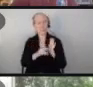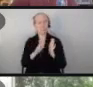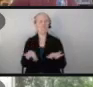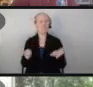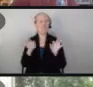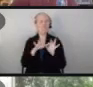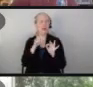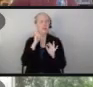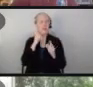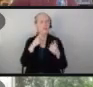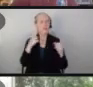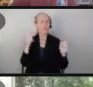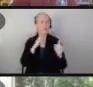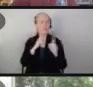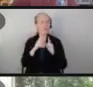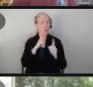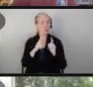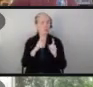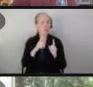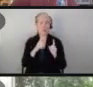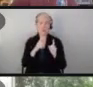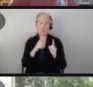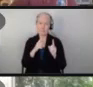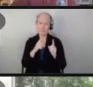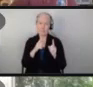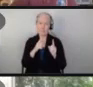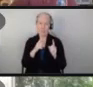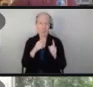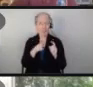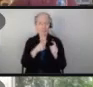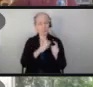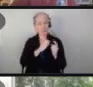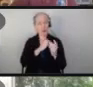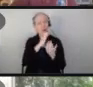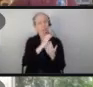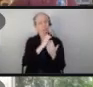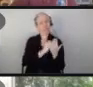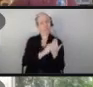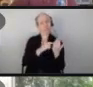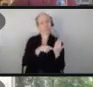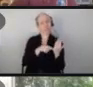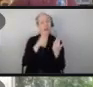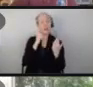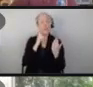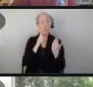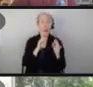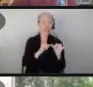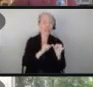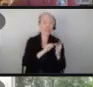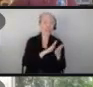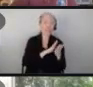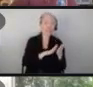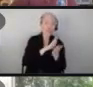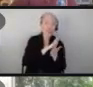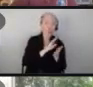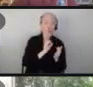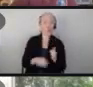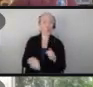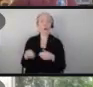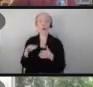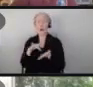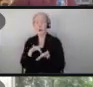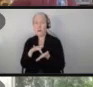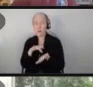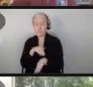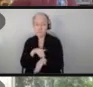communication in curricula for engineering schools, if you will, and even medical schools, and then in